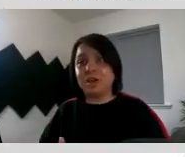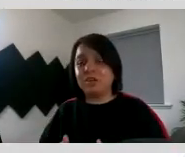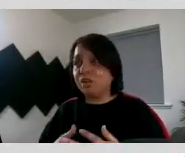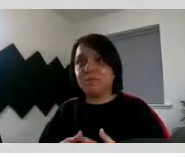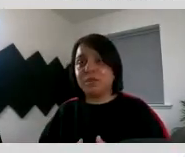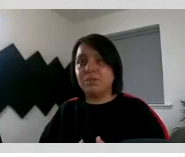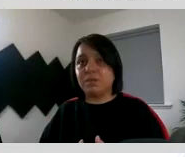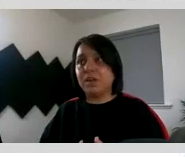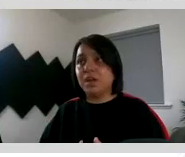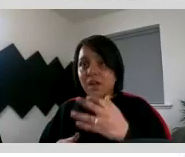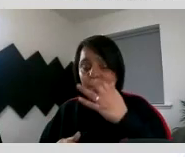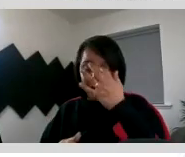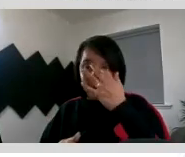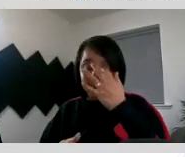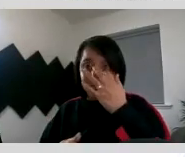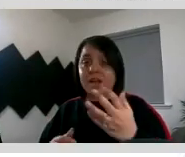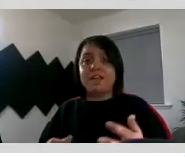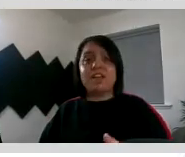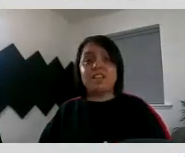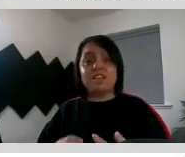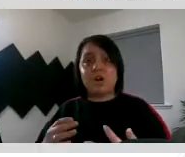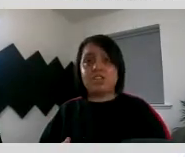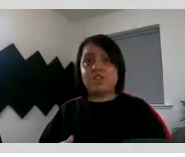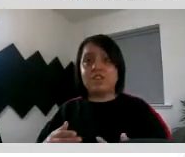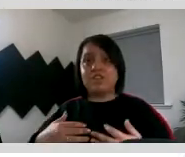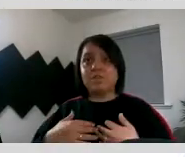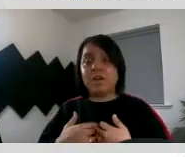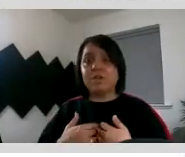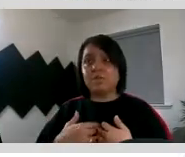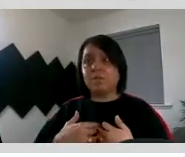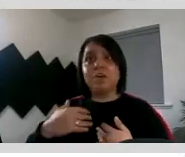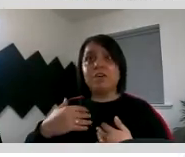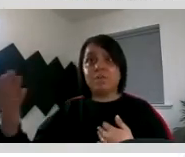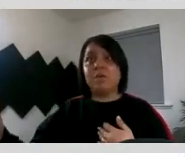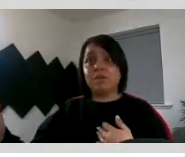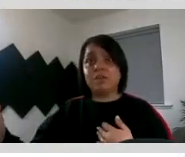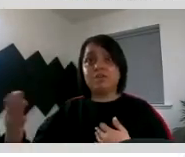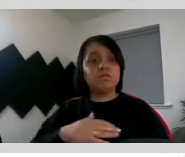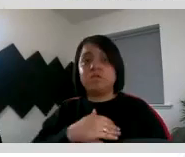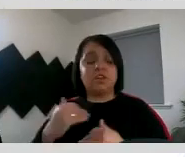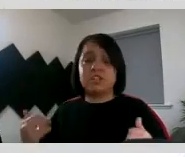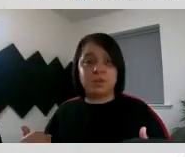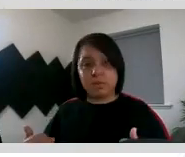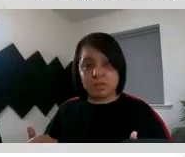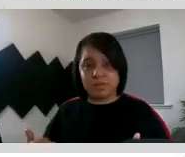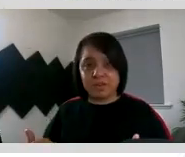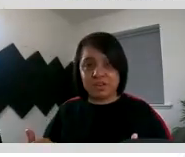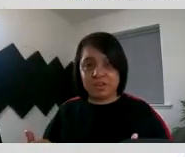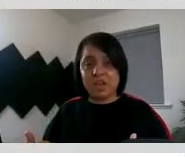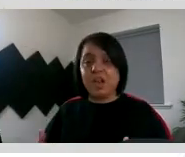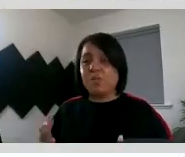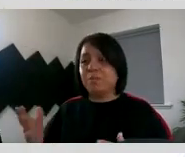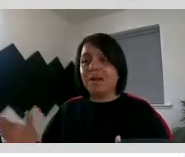as well. Lots of people. And then, like I said, the older generation, like my grandma could not speak a word of